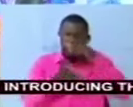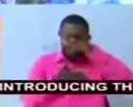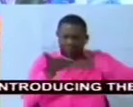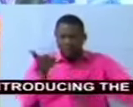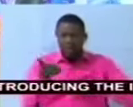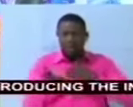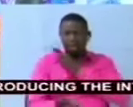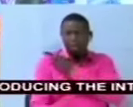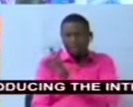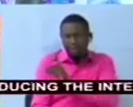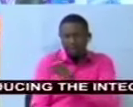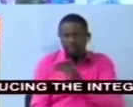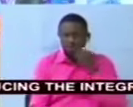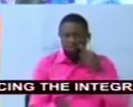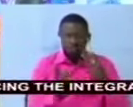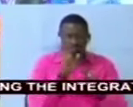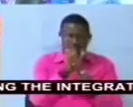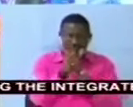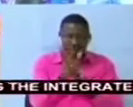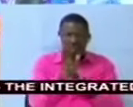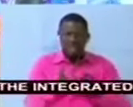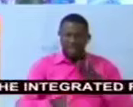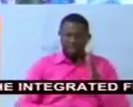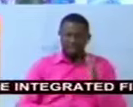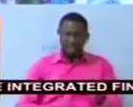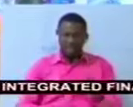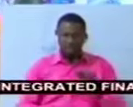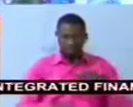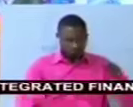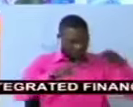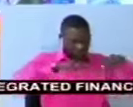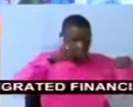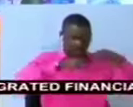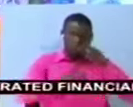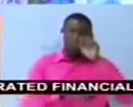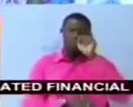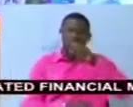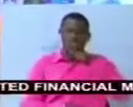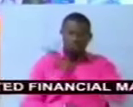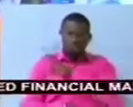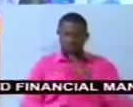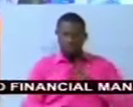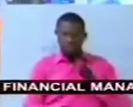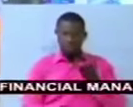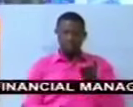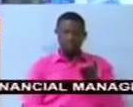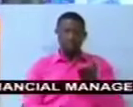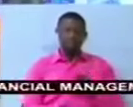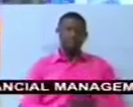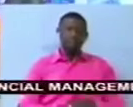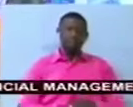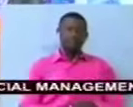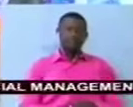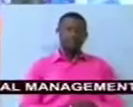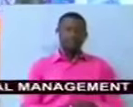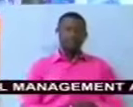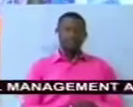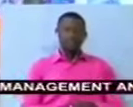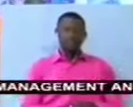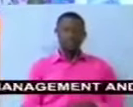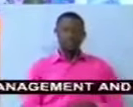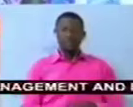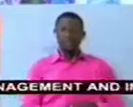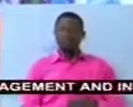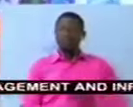bo xamne mo leena dolel pour ñu visiter sa neek. Ñi dal wonuñ ma dara luma ak seen doole NIA buñ accé ci man. These people didn't